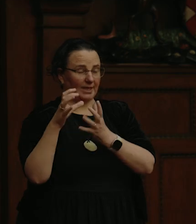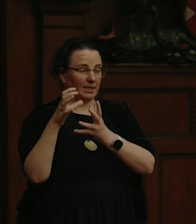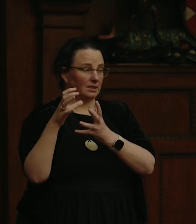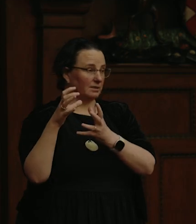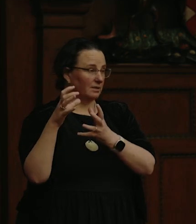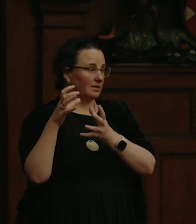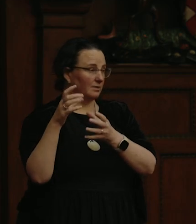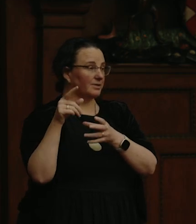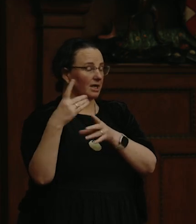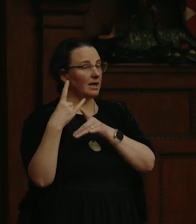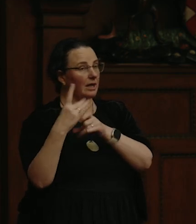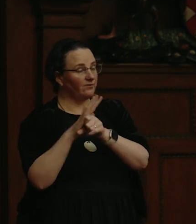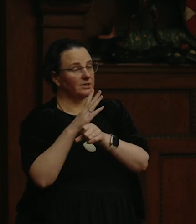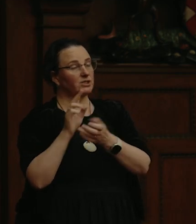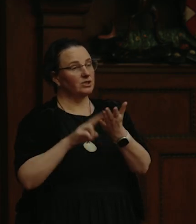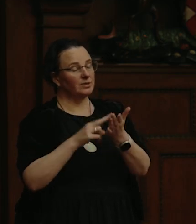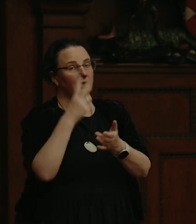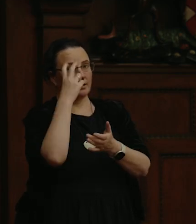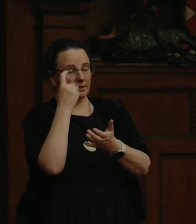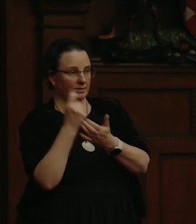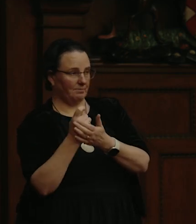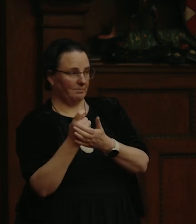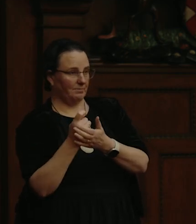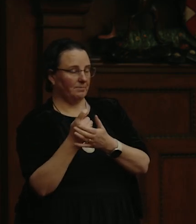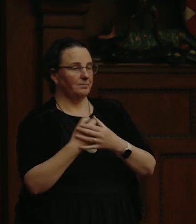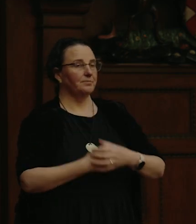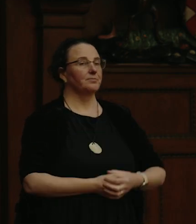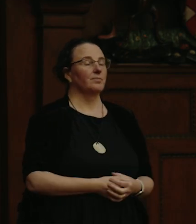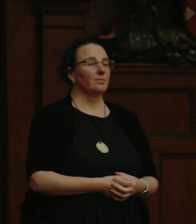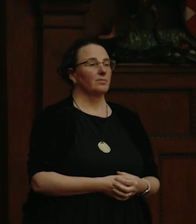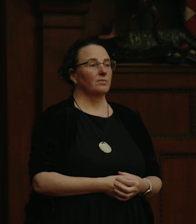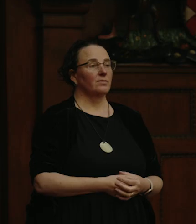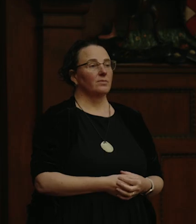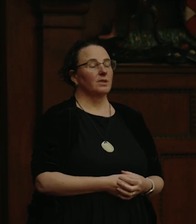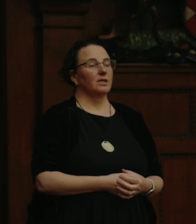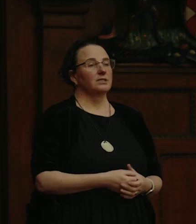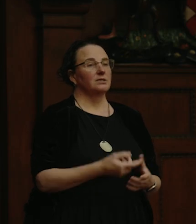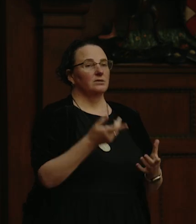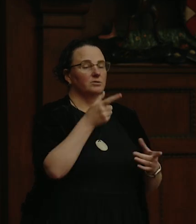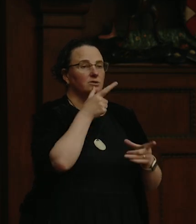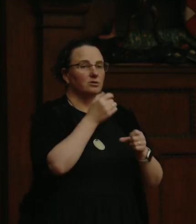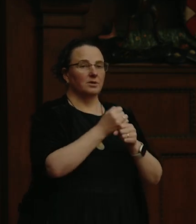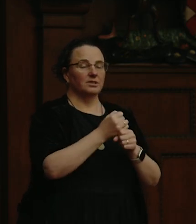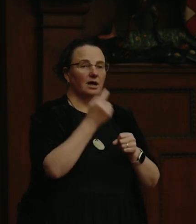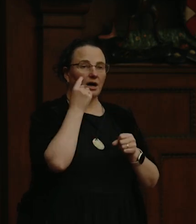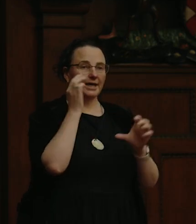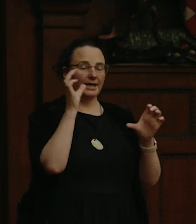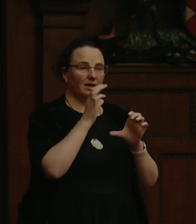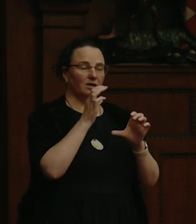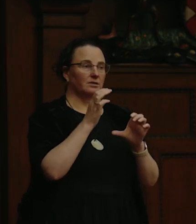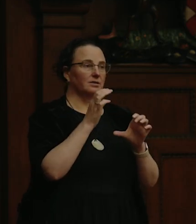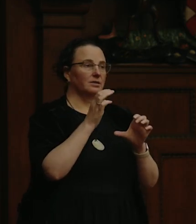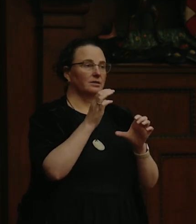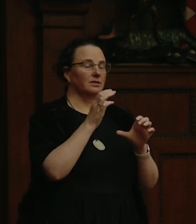surface. Things to consider, and this is something I wanted to highlight to my eye care colleagues, was price